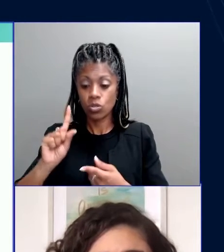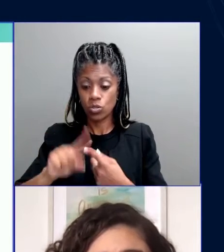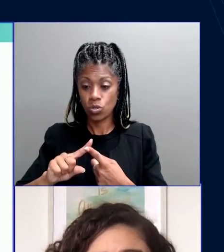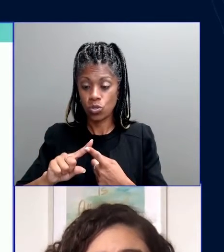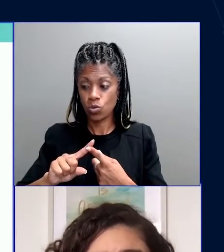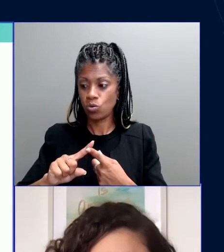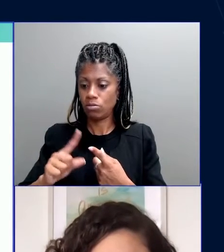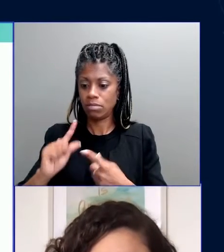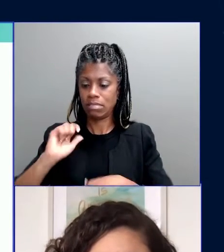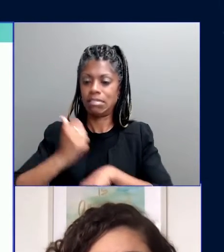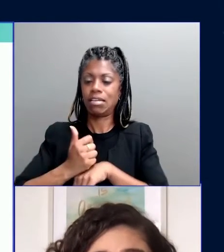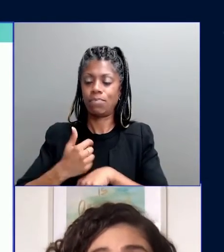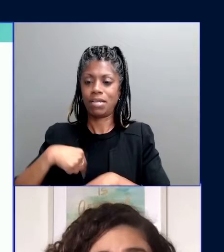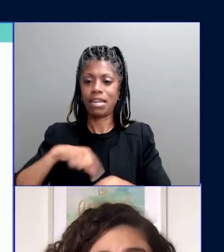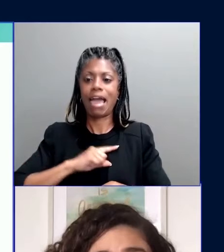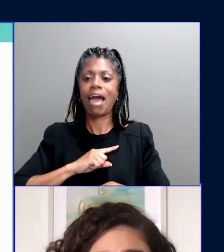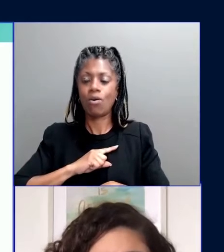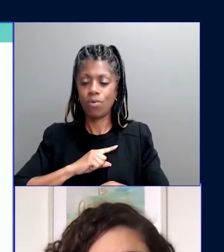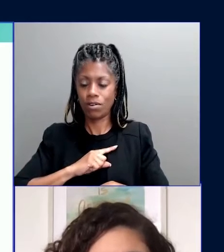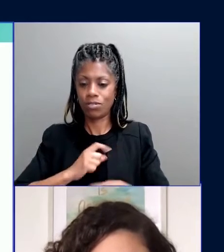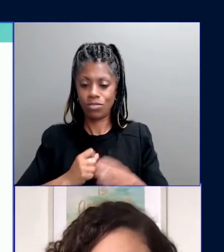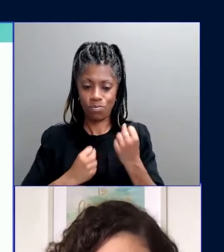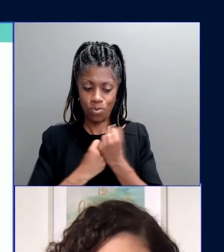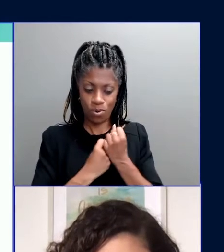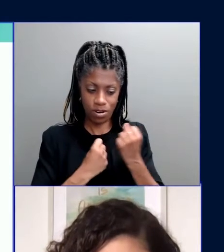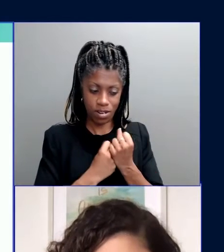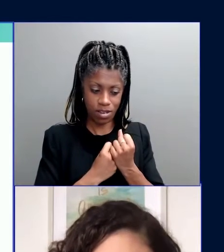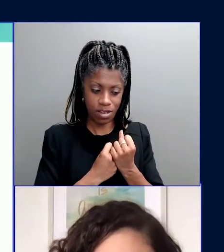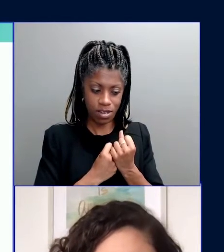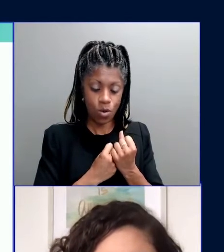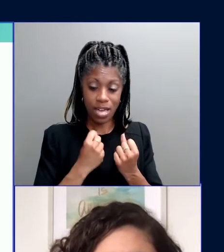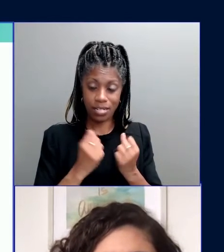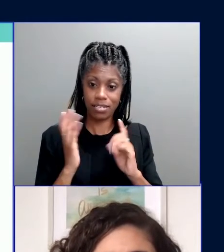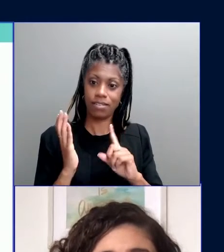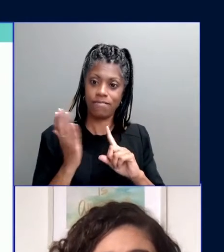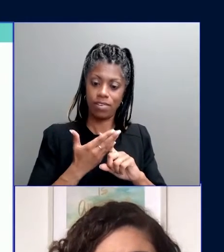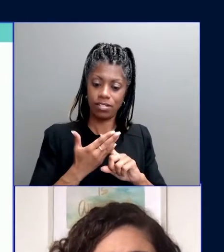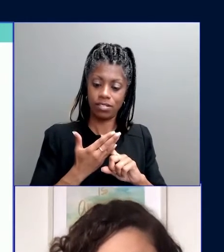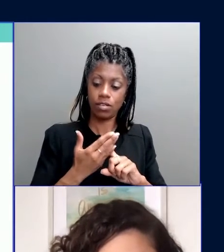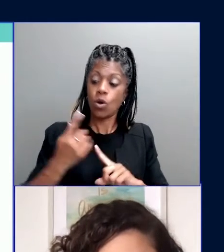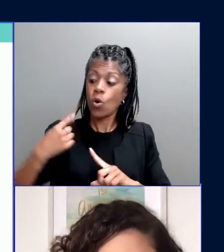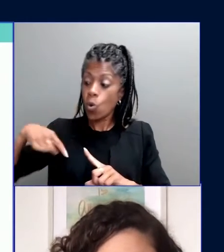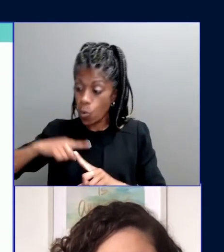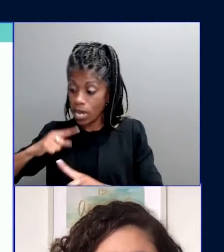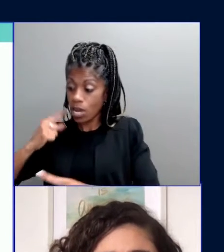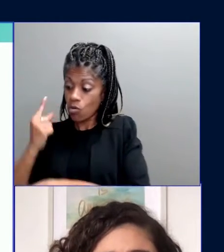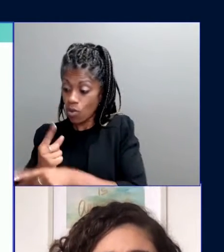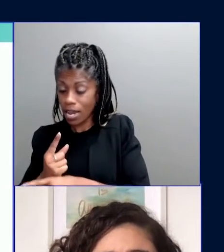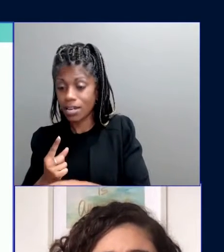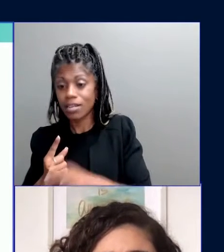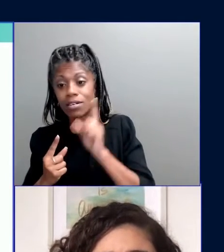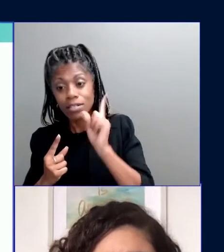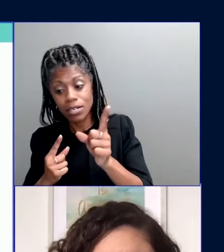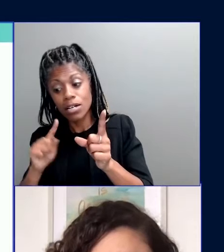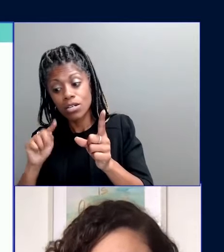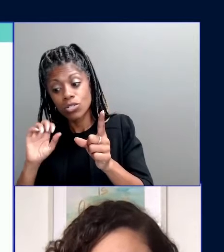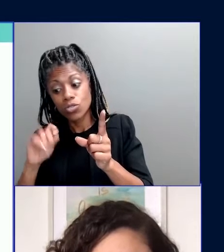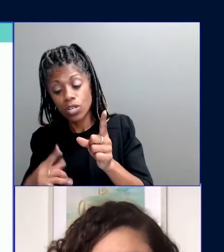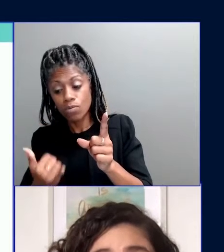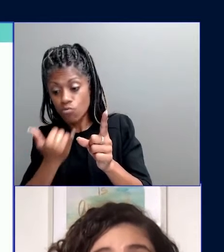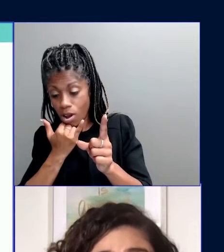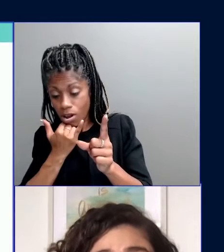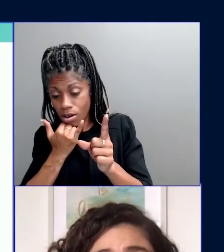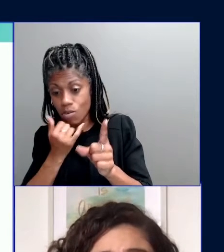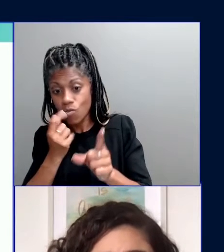we needed to convince him that we were right and Trump was wrong. With that target, we set out to show Chief Justice Roberts